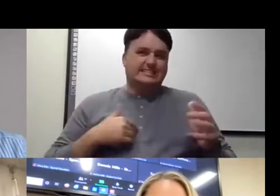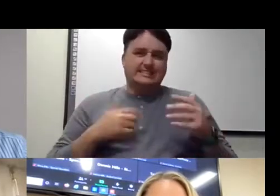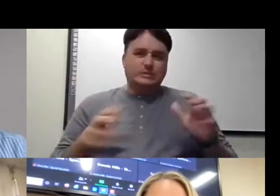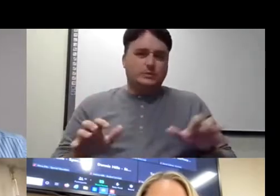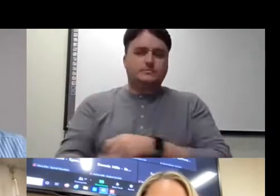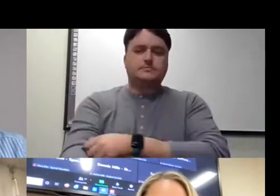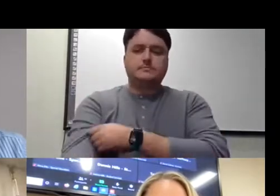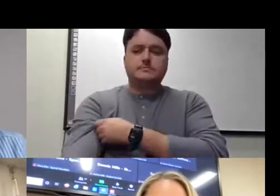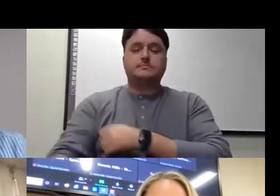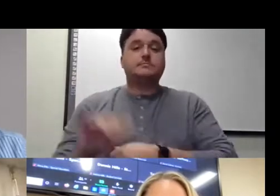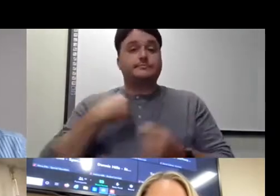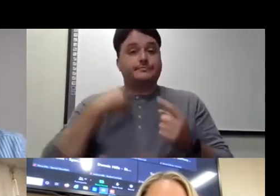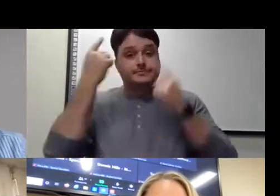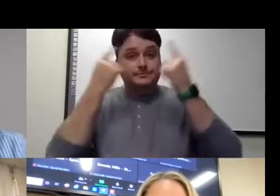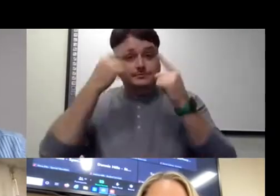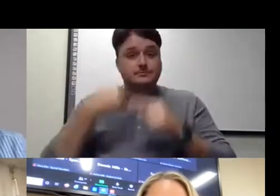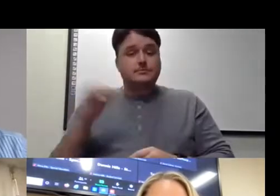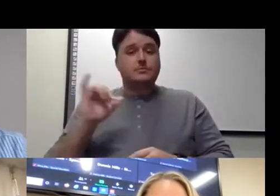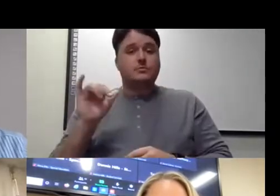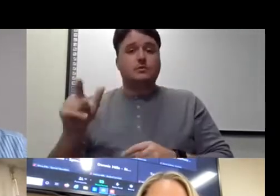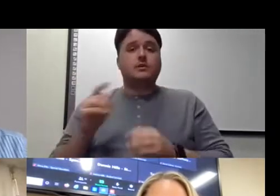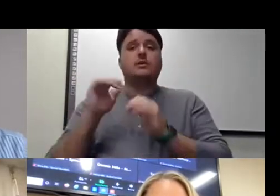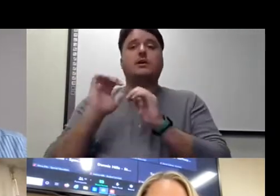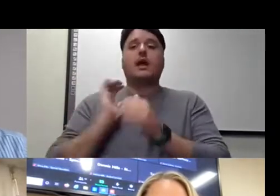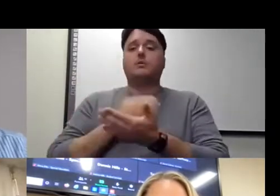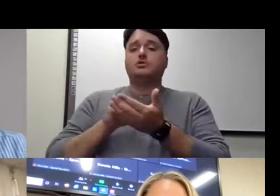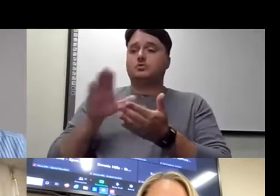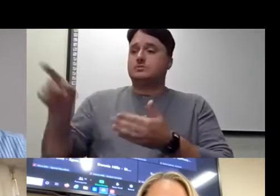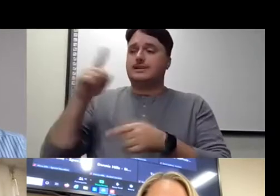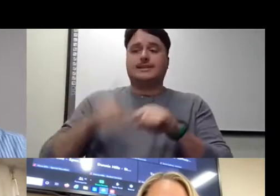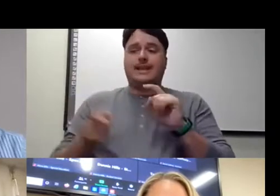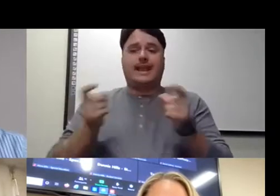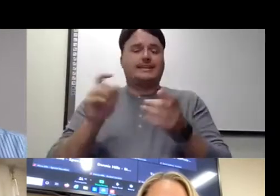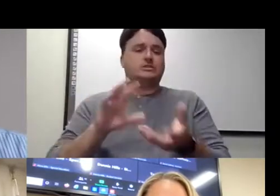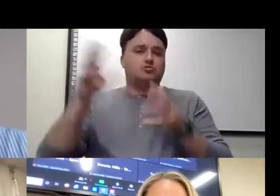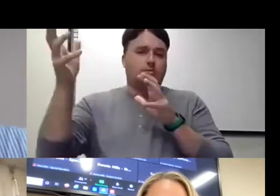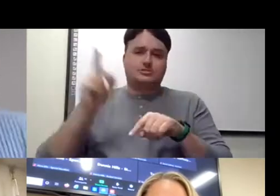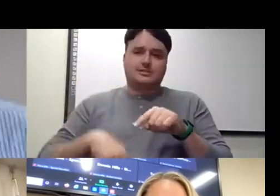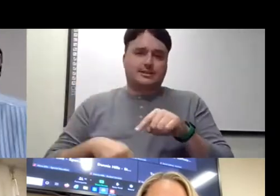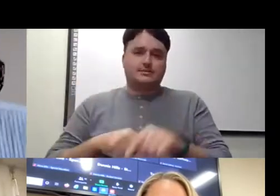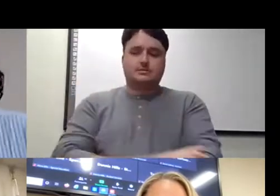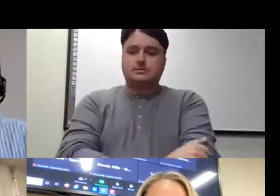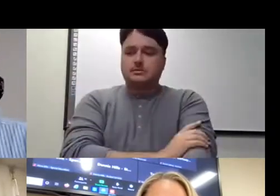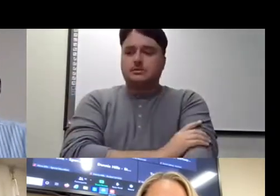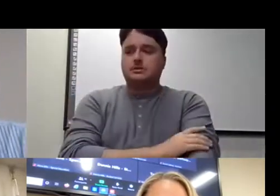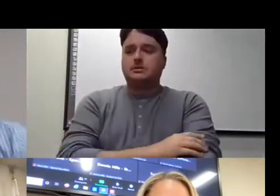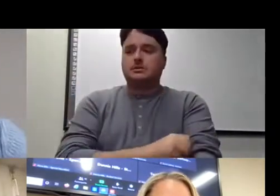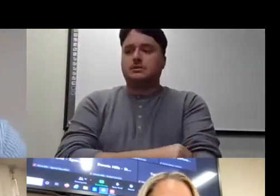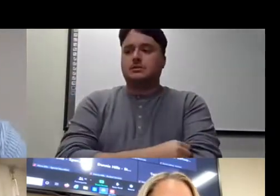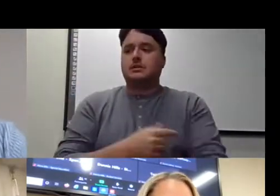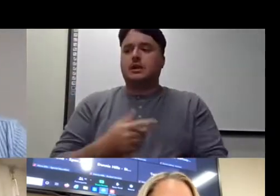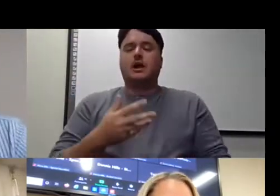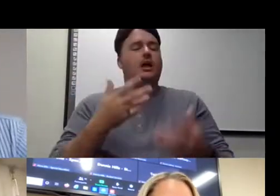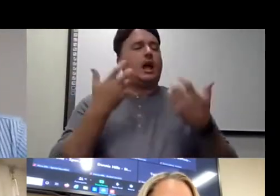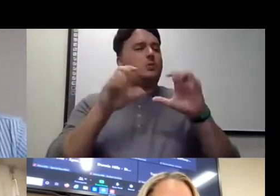also thinking in terms of some of our students can't handle that disruption. And I would hate for the class to get